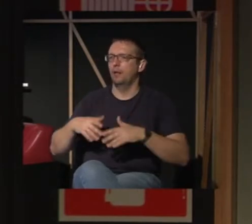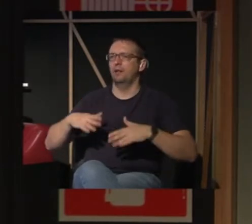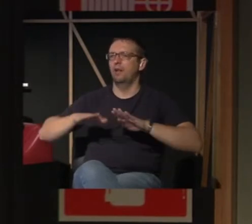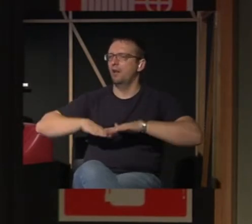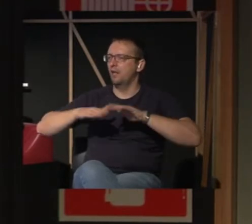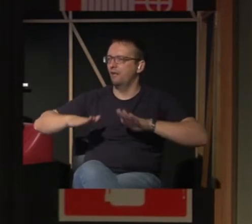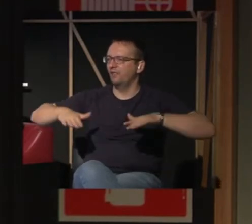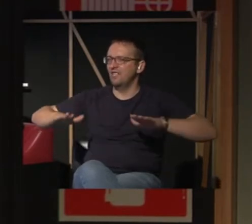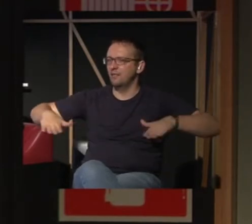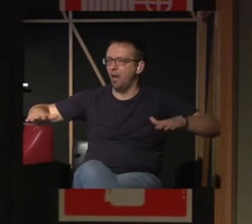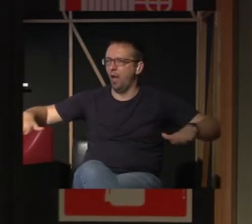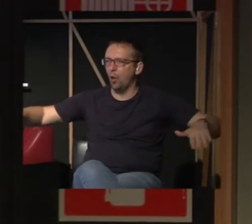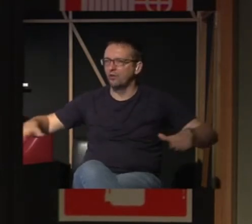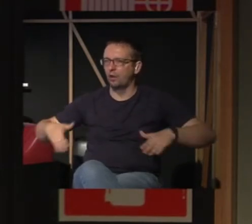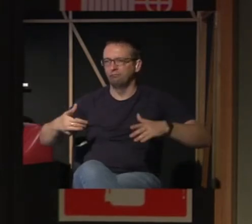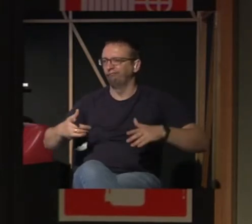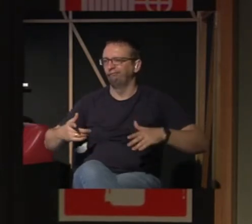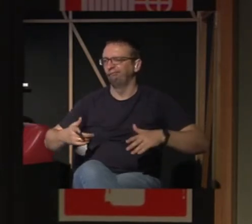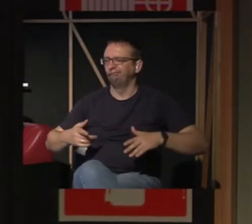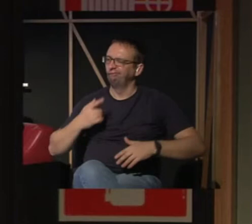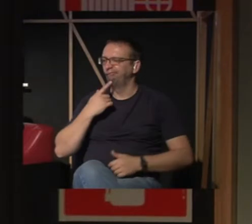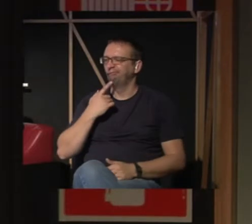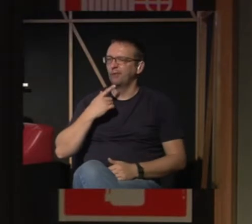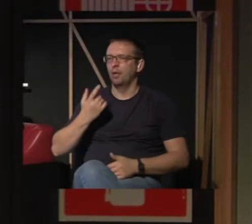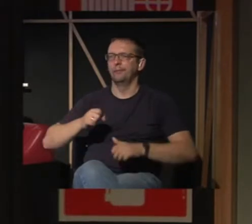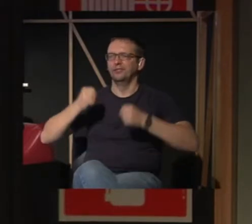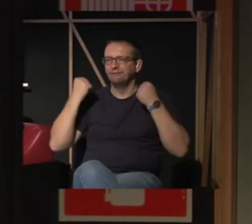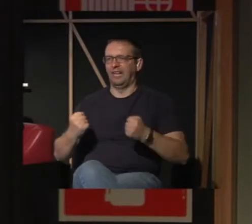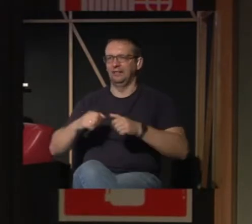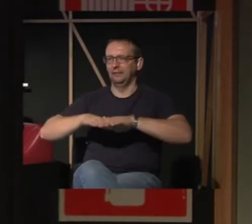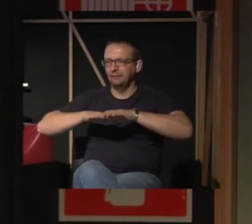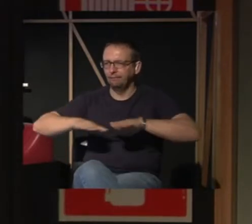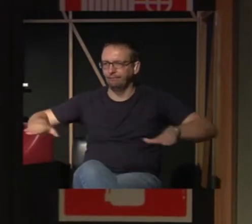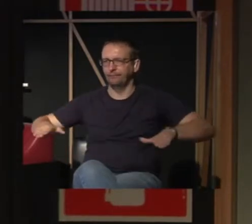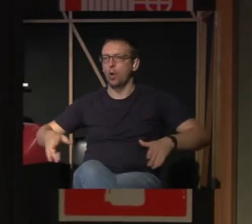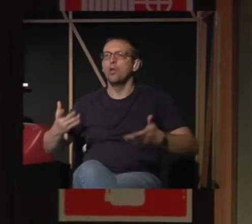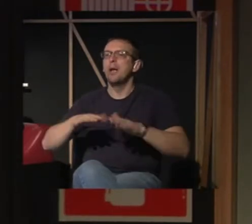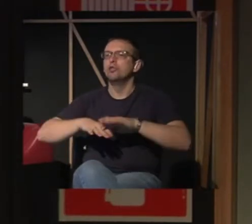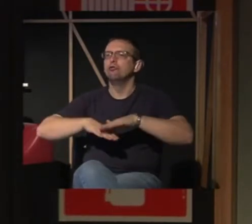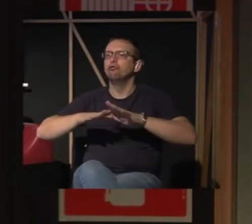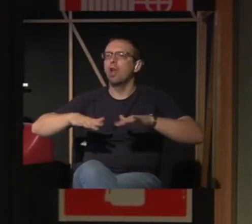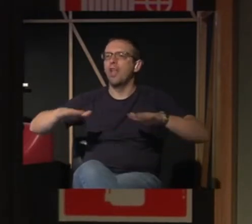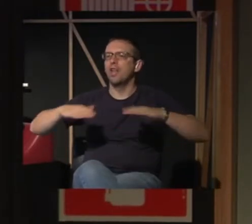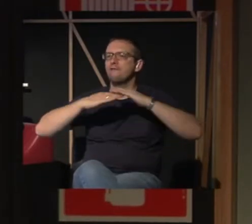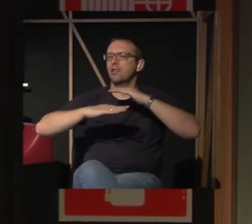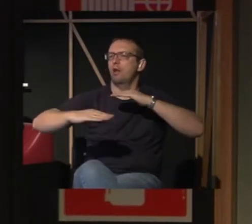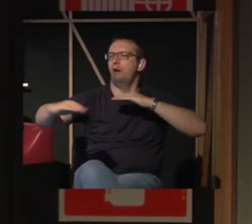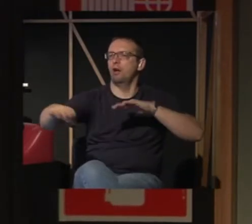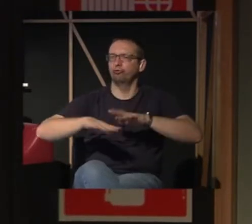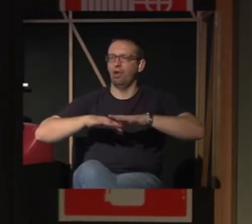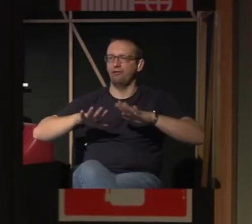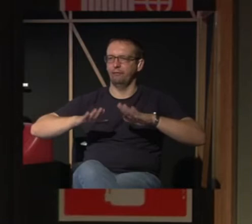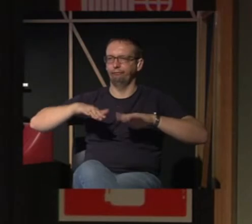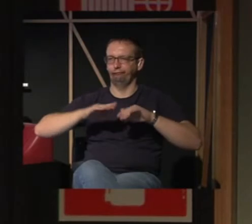available for disabled people. And here you have two photos. One photo is great. It's a